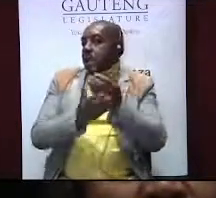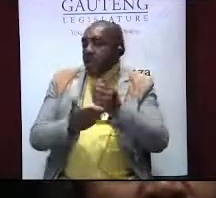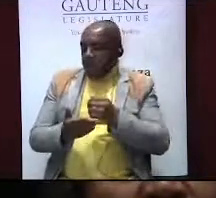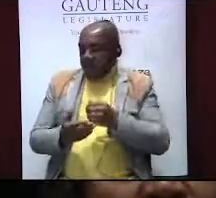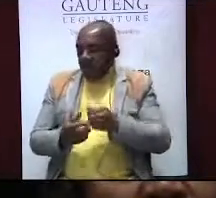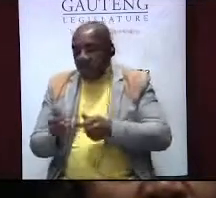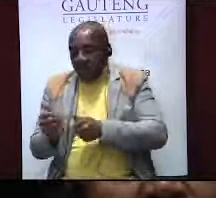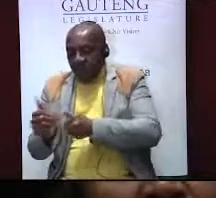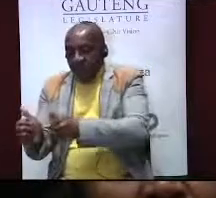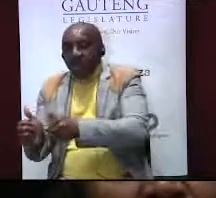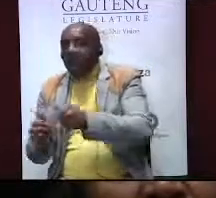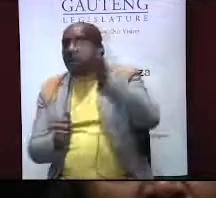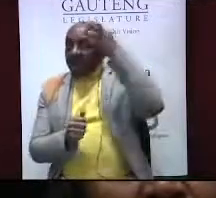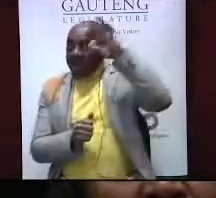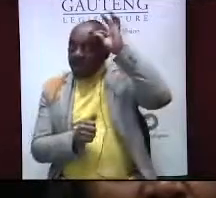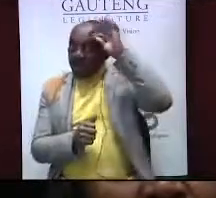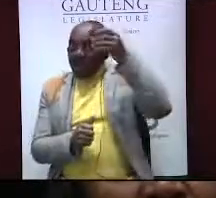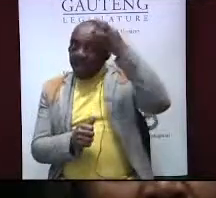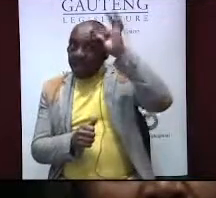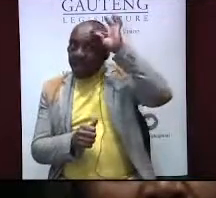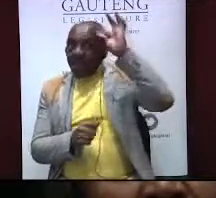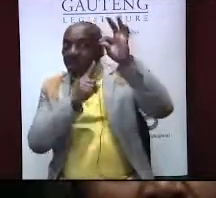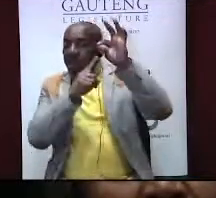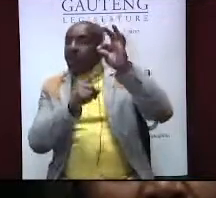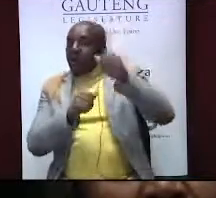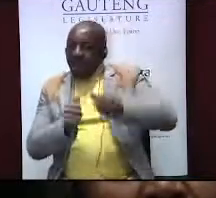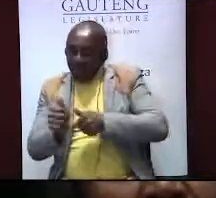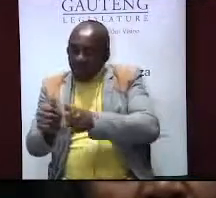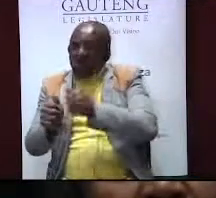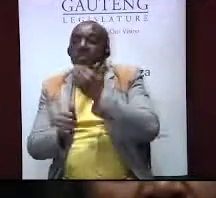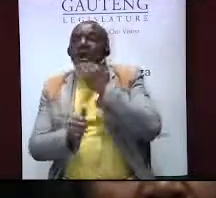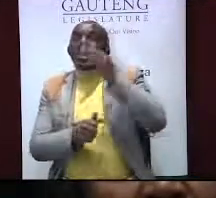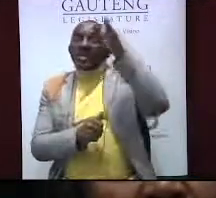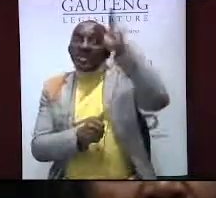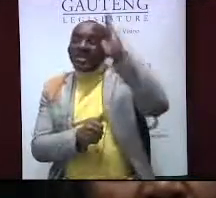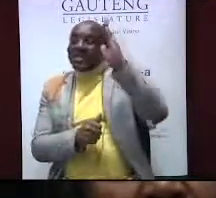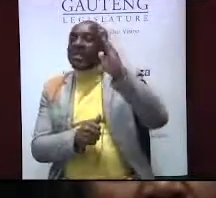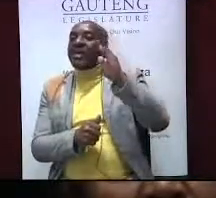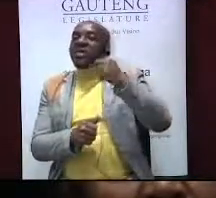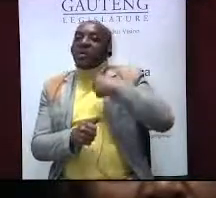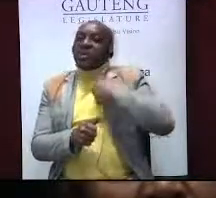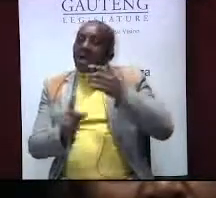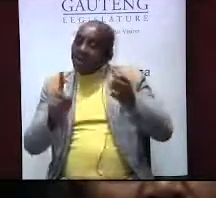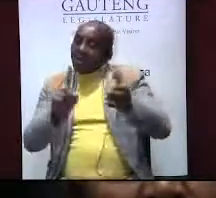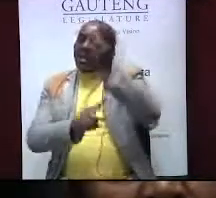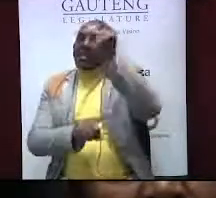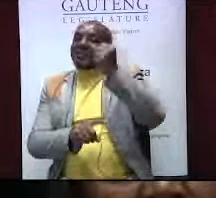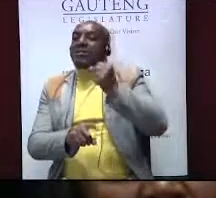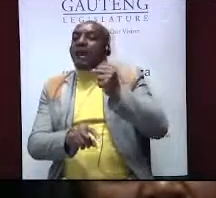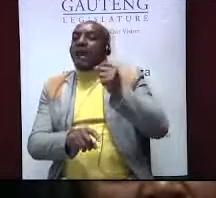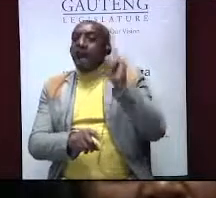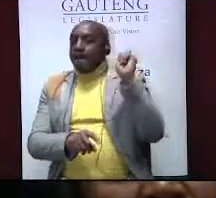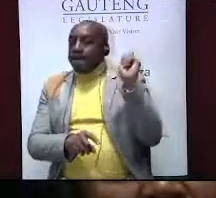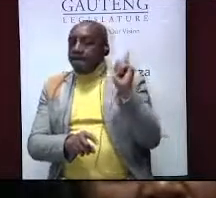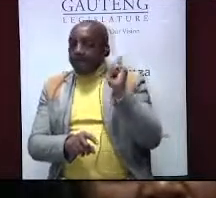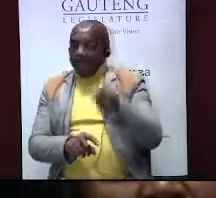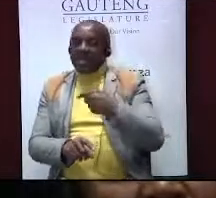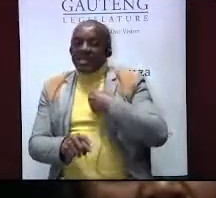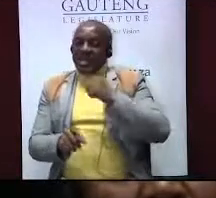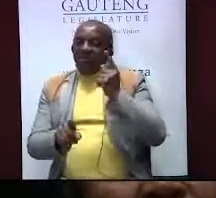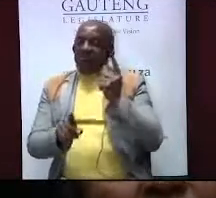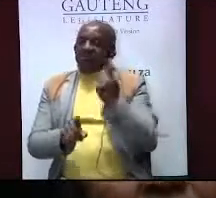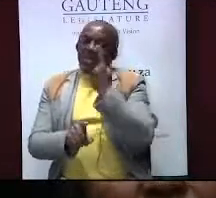ama decisions. And ukuza ukuthi sifike kuleyo ndawo leyo, kufanele ukuthi si repent eqala ukuthi thina